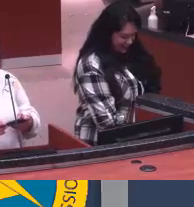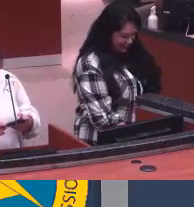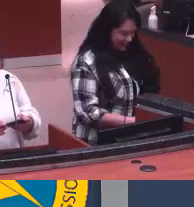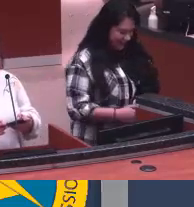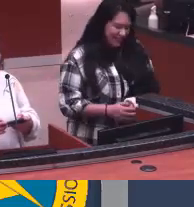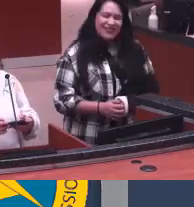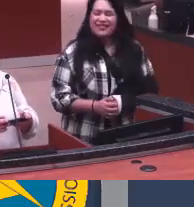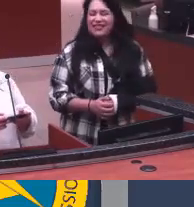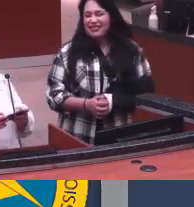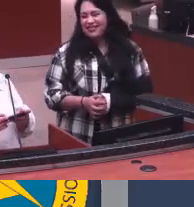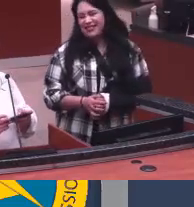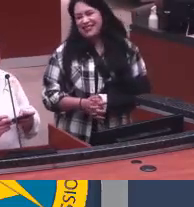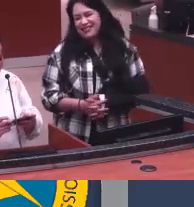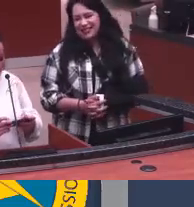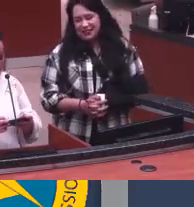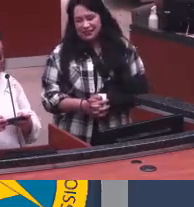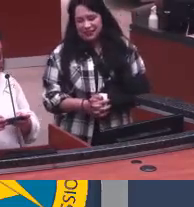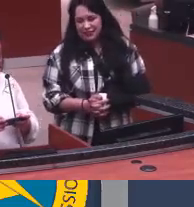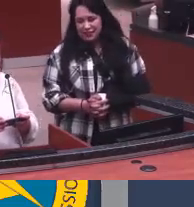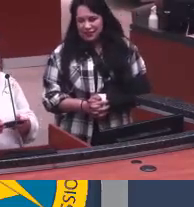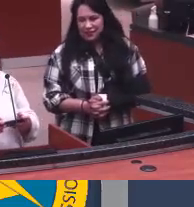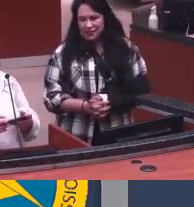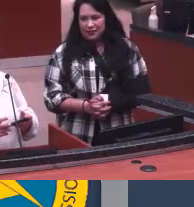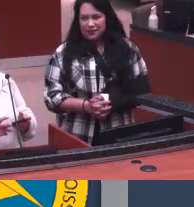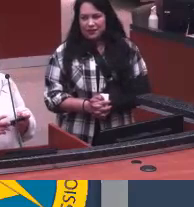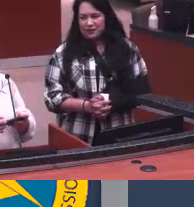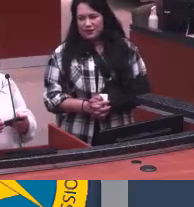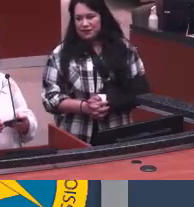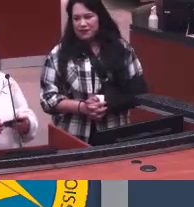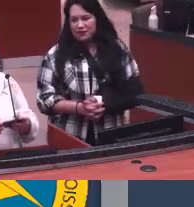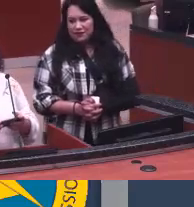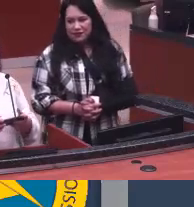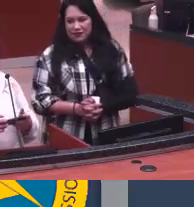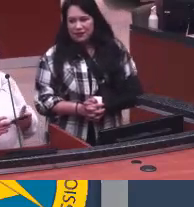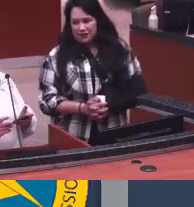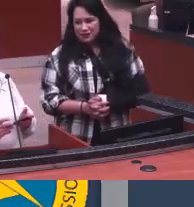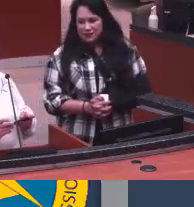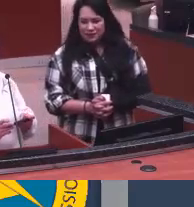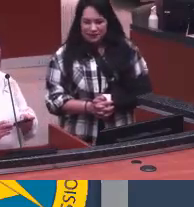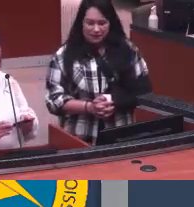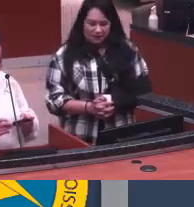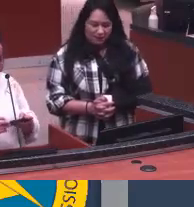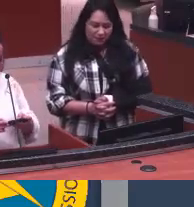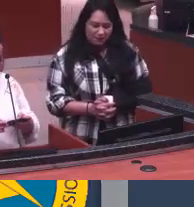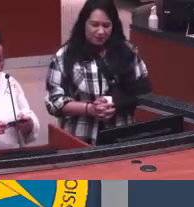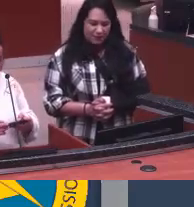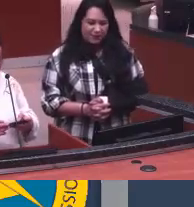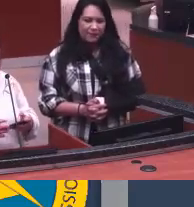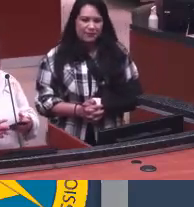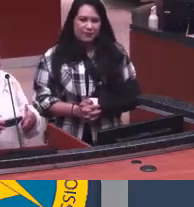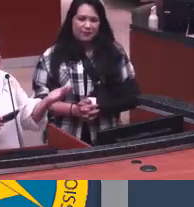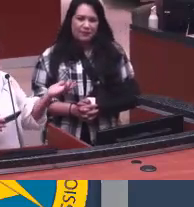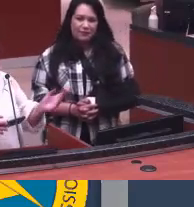deal. More information can be found on the posted agenda. So we really hope to see you there on the dais or